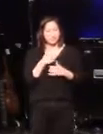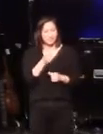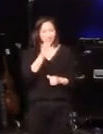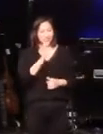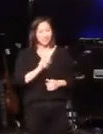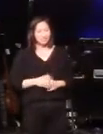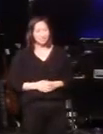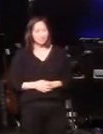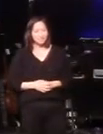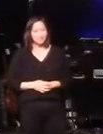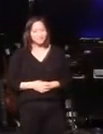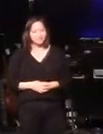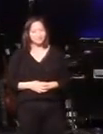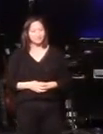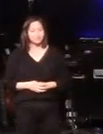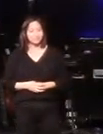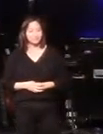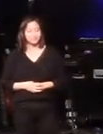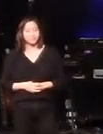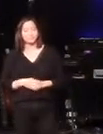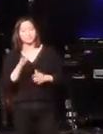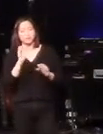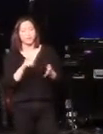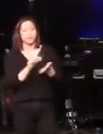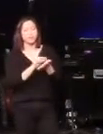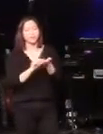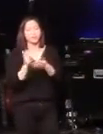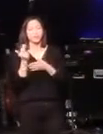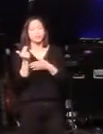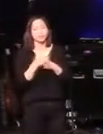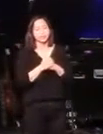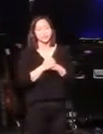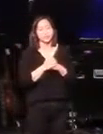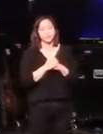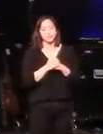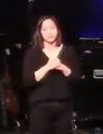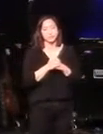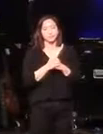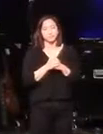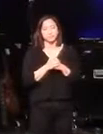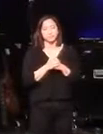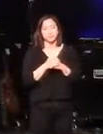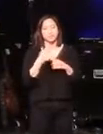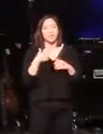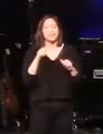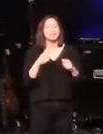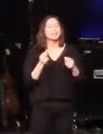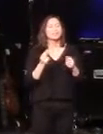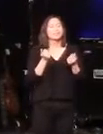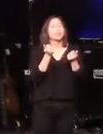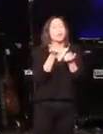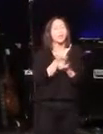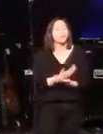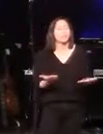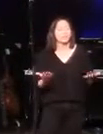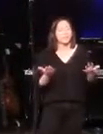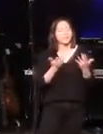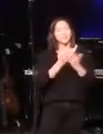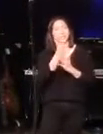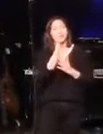Verse 13, I love this. After saying all this, he says, I can do all things through him who strengthens me.